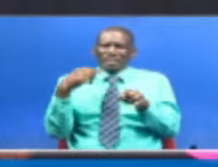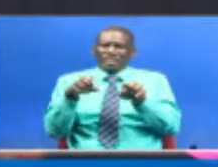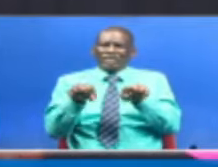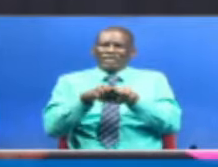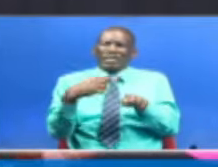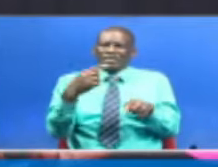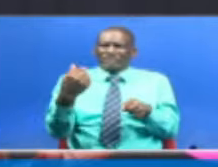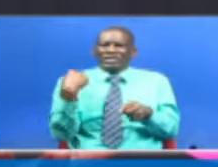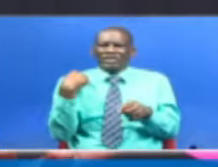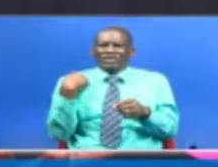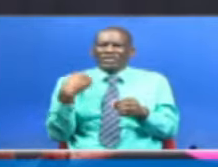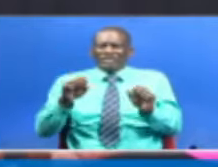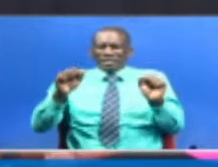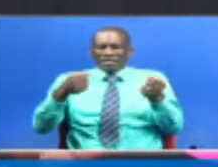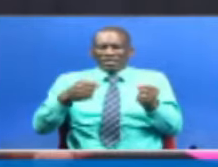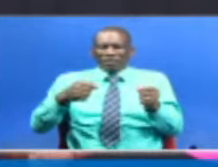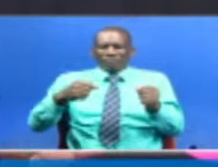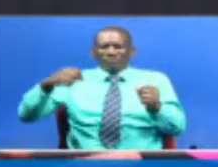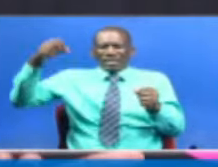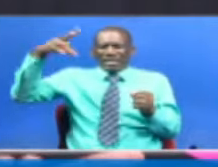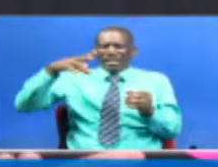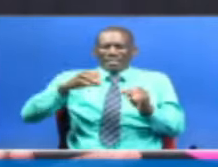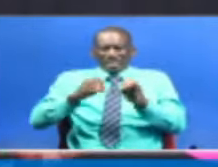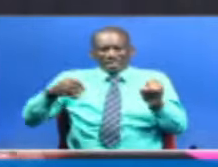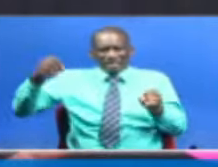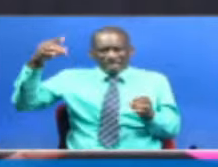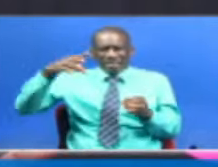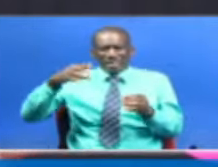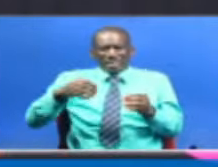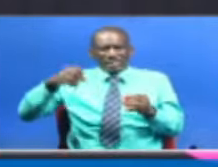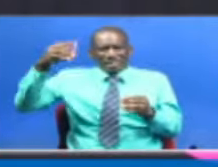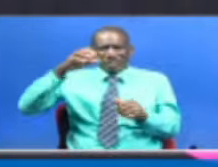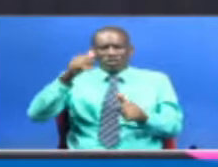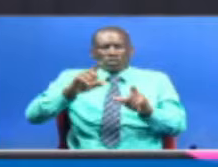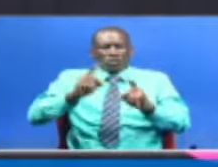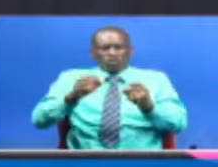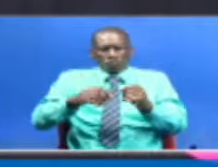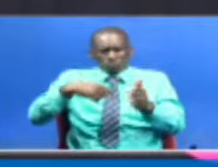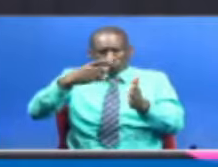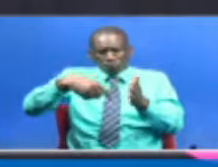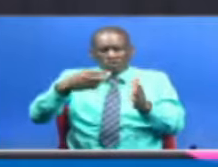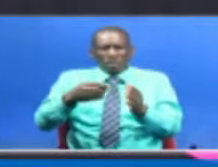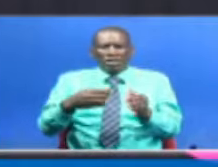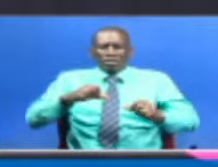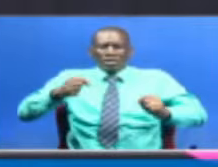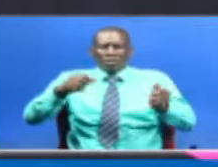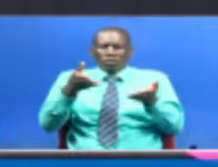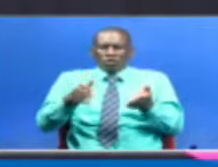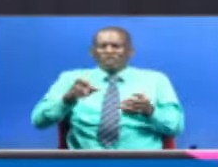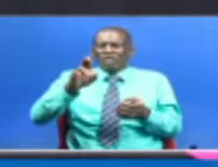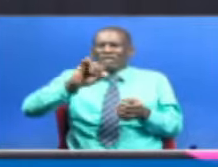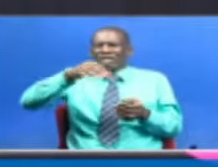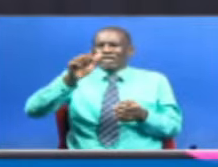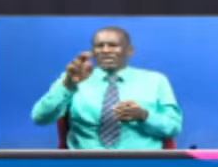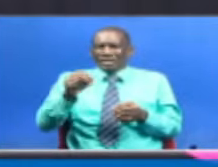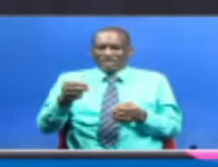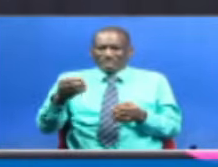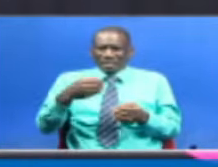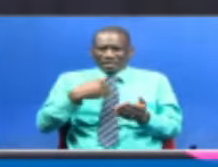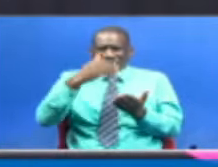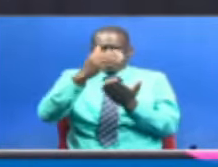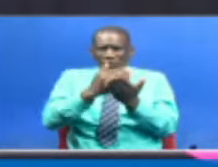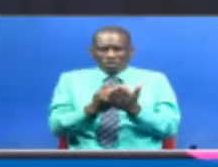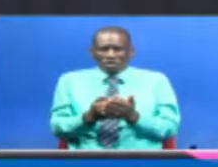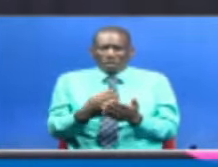safe energy, clean energy is energy which is not generated. I'm happy today, Rajan, is sitting here running a program he did